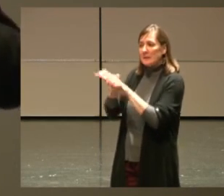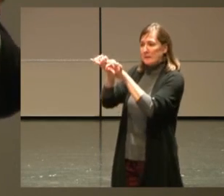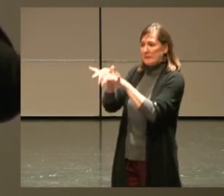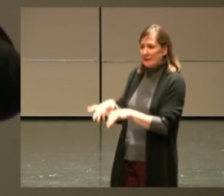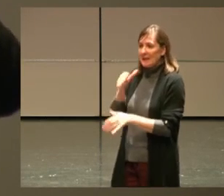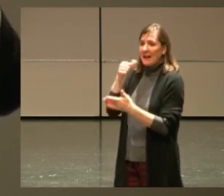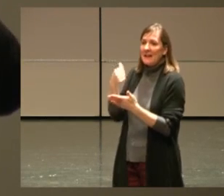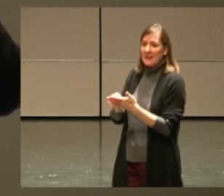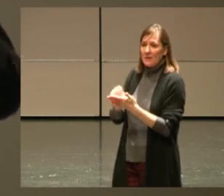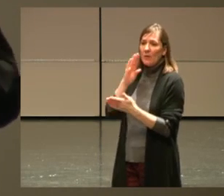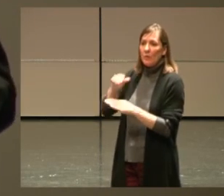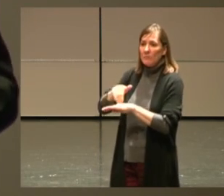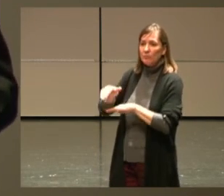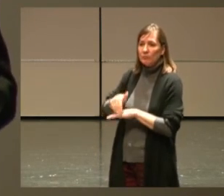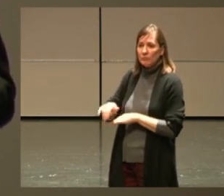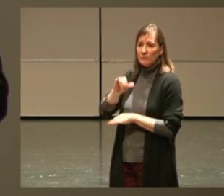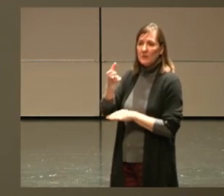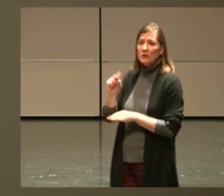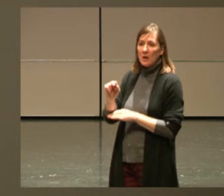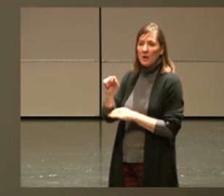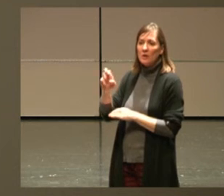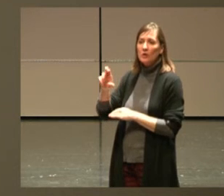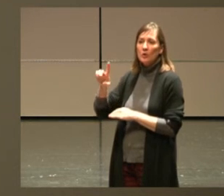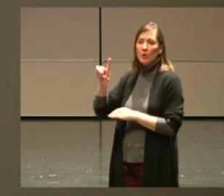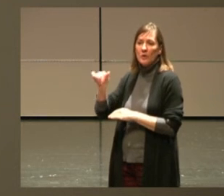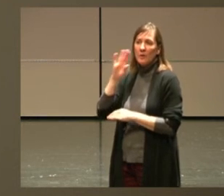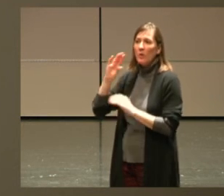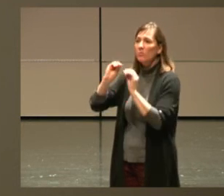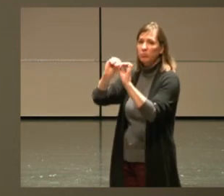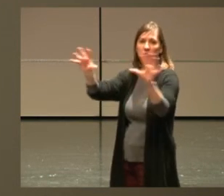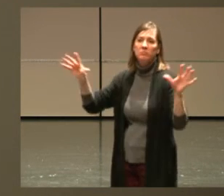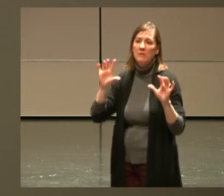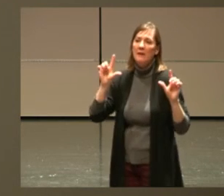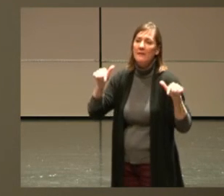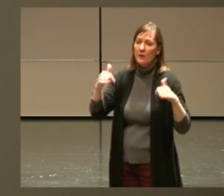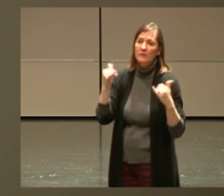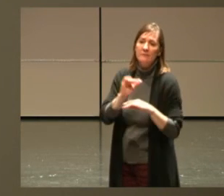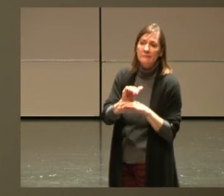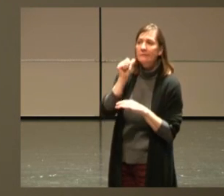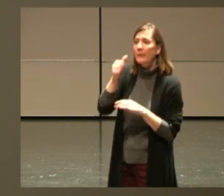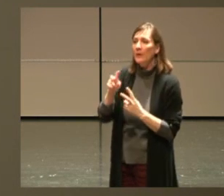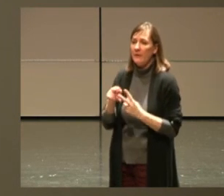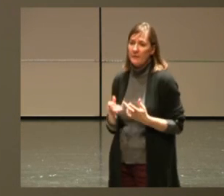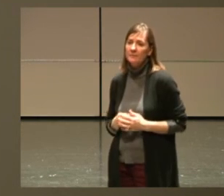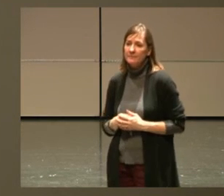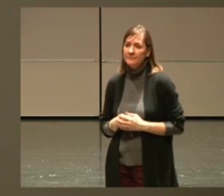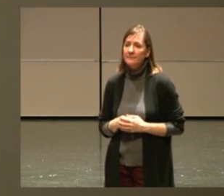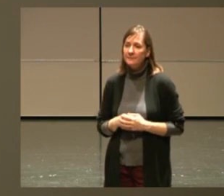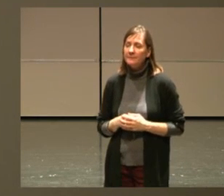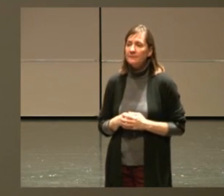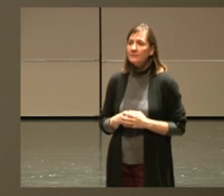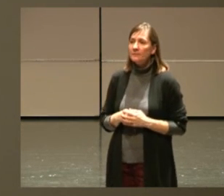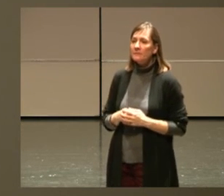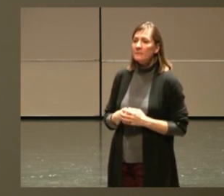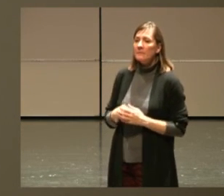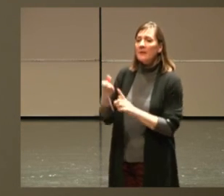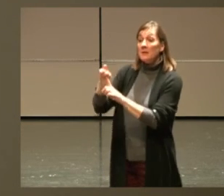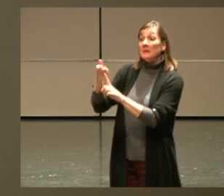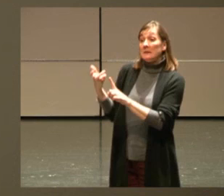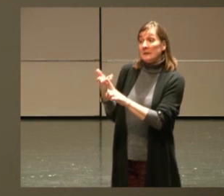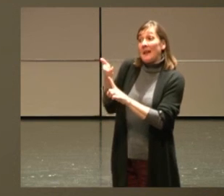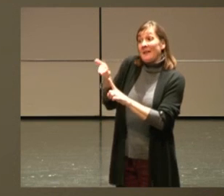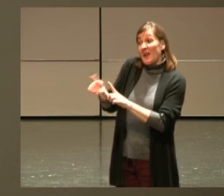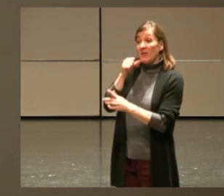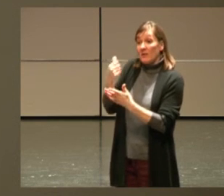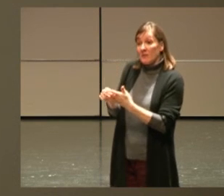Trudy for distribution later tonight or tomorrow. Um, and one of the things that is critical, and your